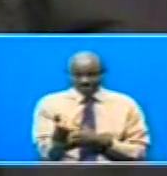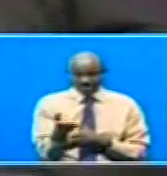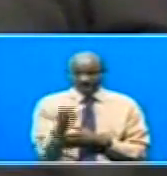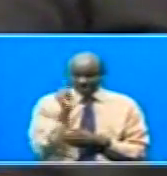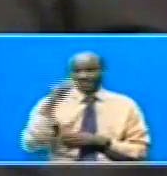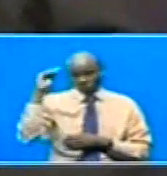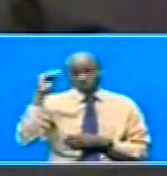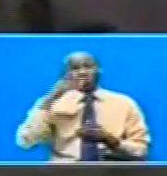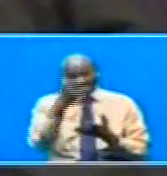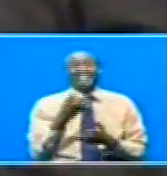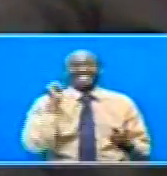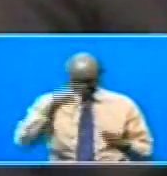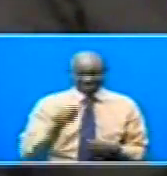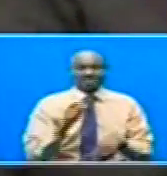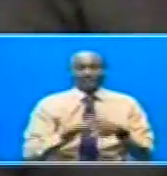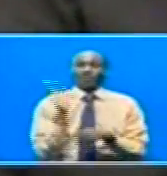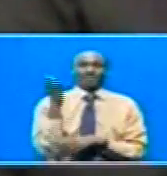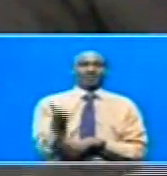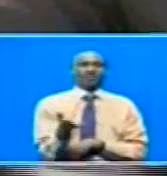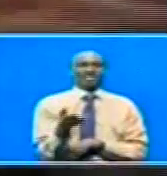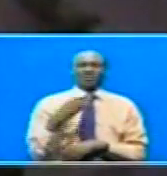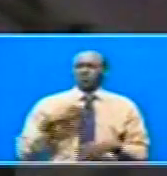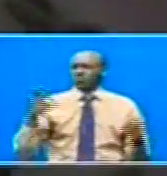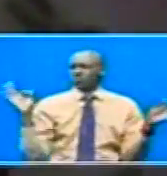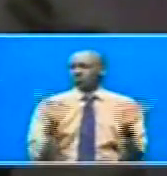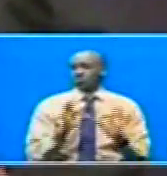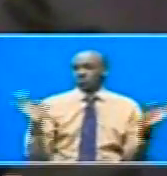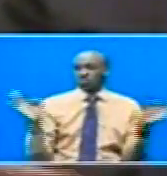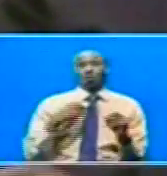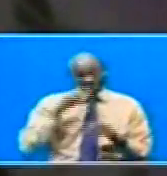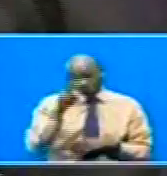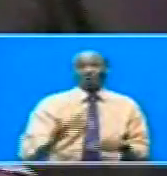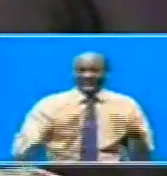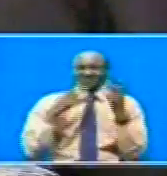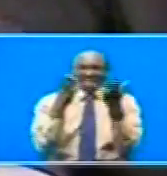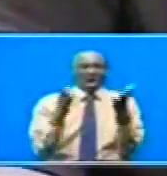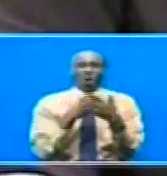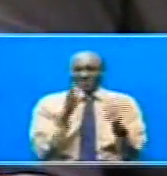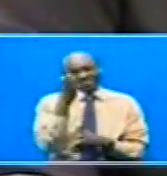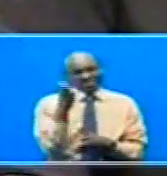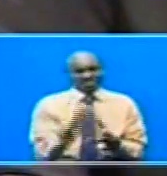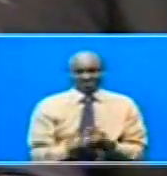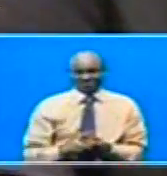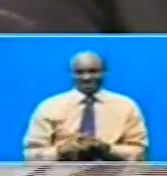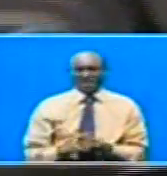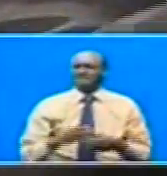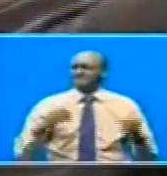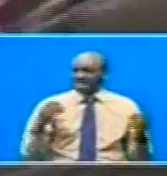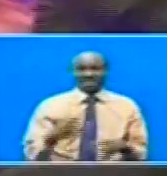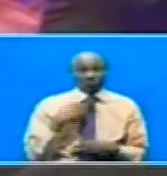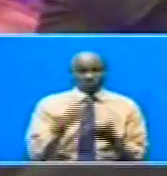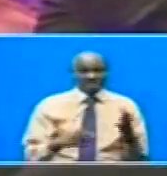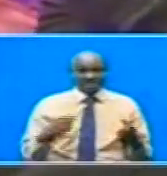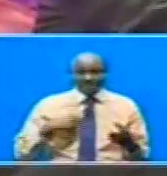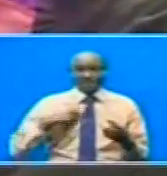I recall that in the book, too. Do you? Yeah. Yes. What was that like? It was amazing. I mean, we all watched it live. Oh, wasn't it? The energy in the air. Oh, man. Despite the